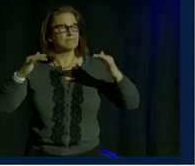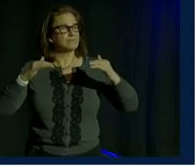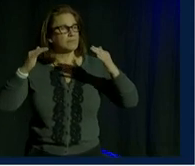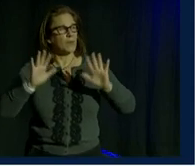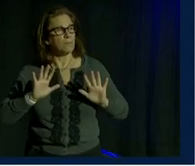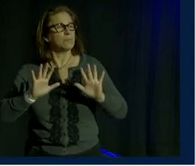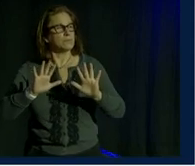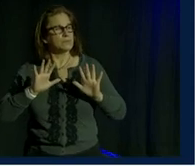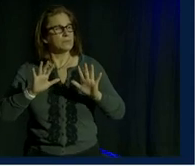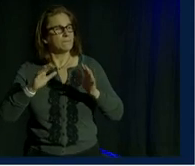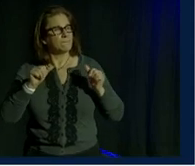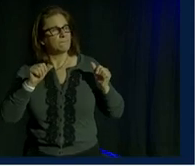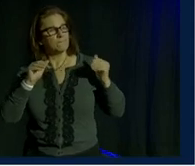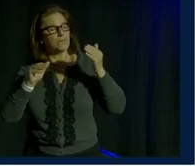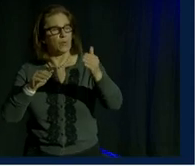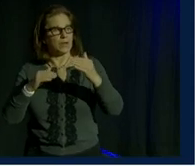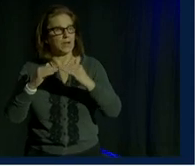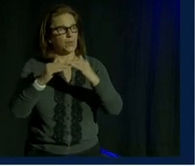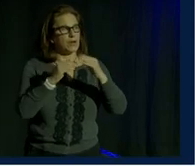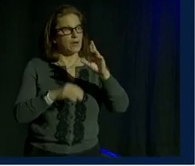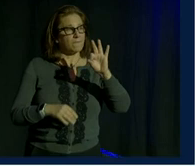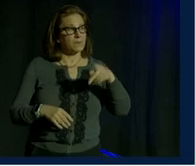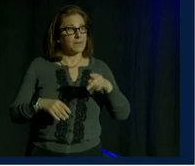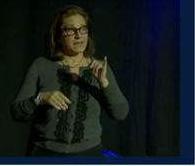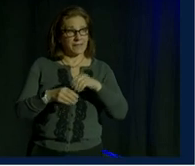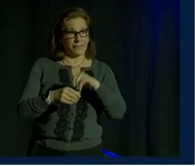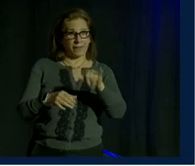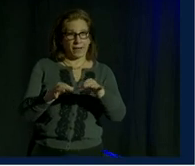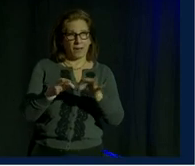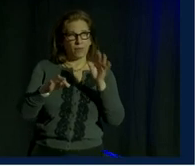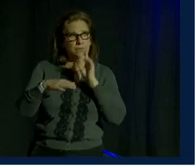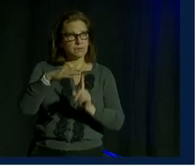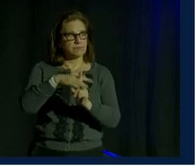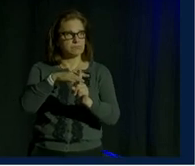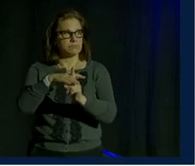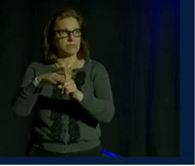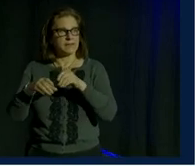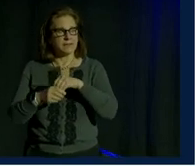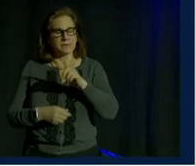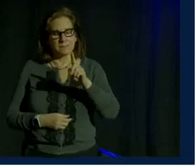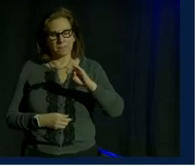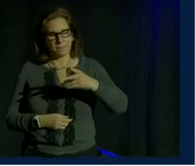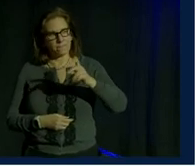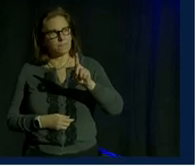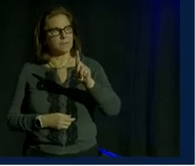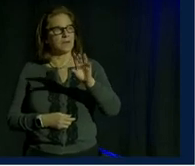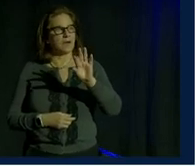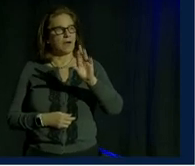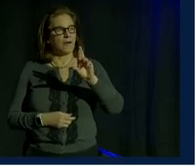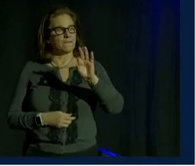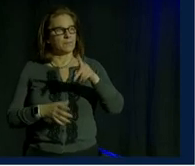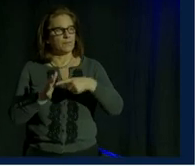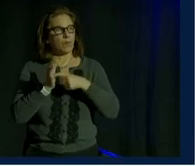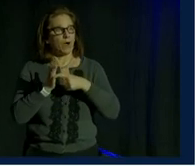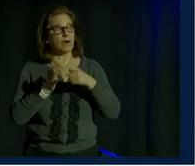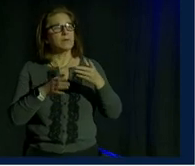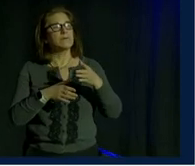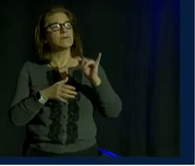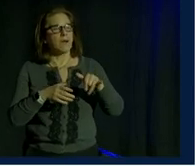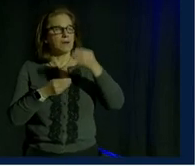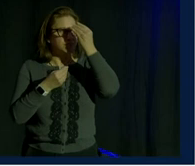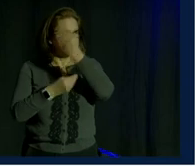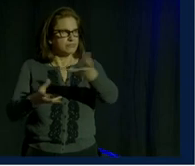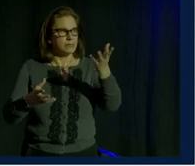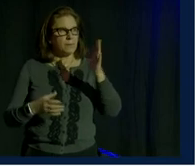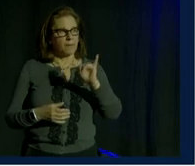RFP language, as Sarosh mentioned earlier, will be included in all DemPed RFPs, the 4 DemPed RFPs mentioned earlier today, as